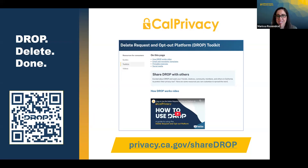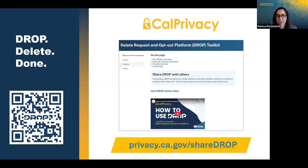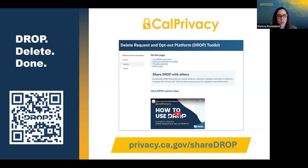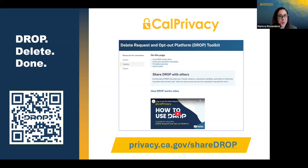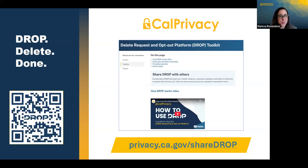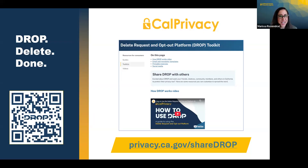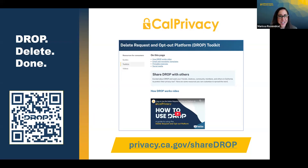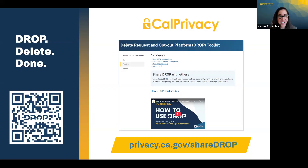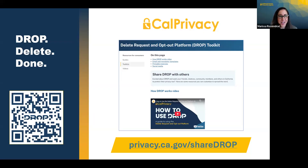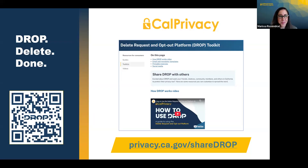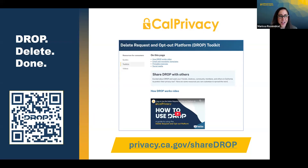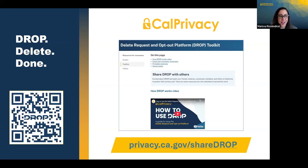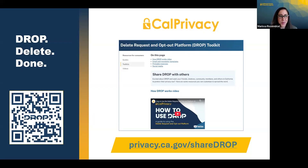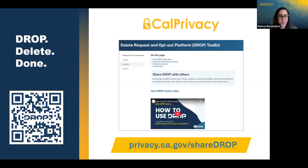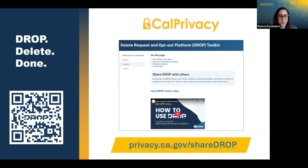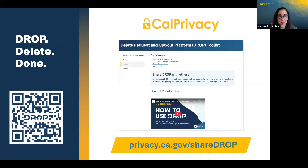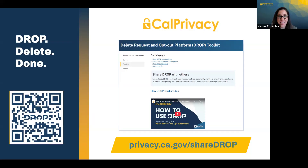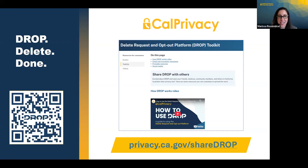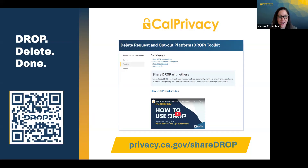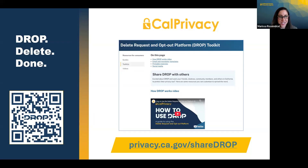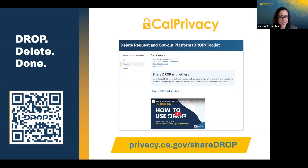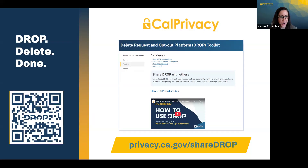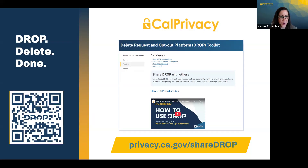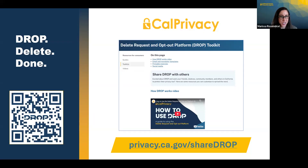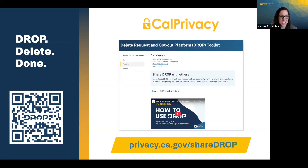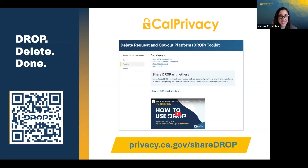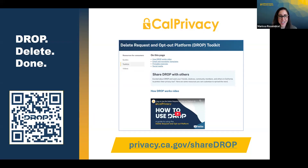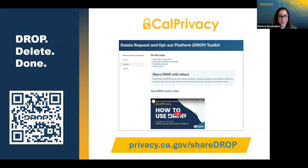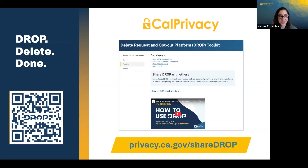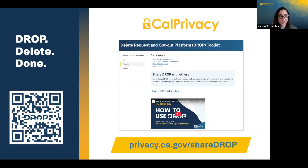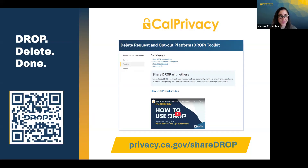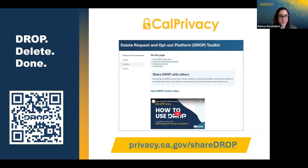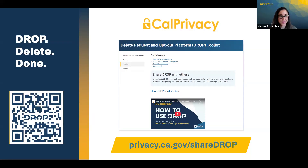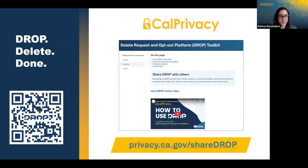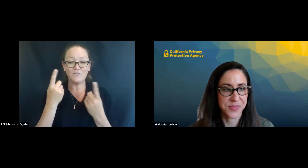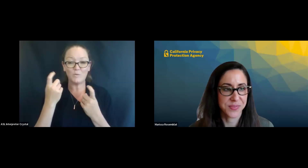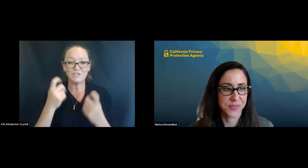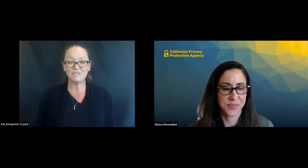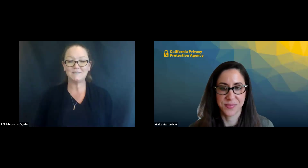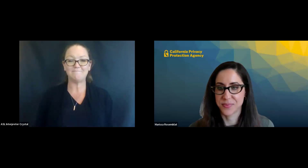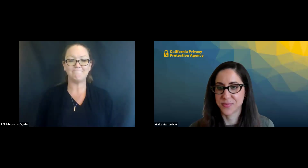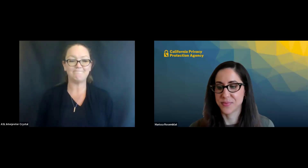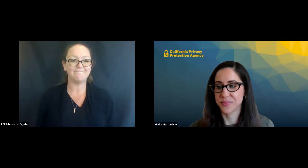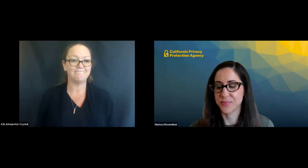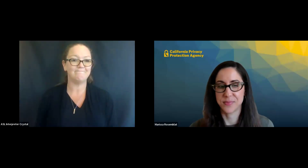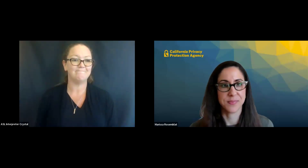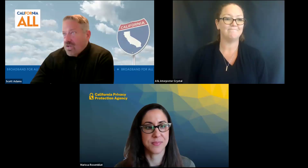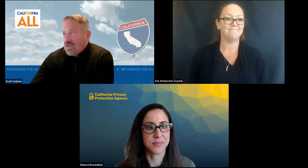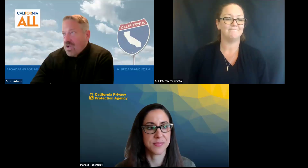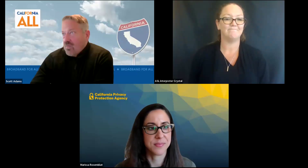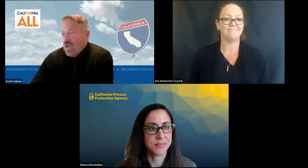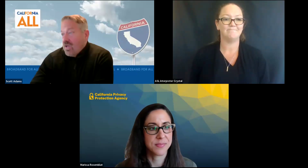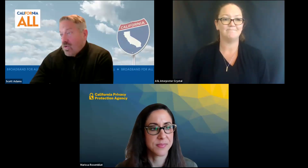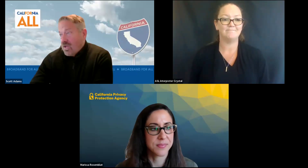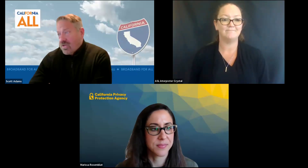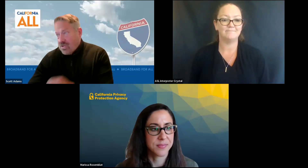that is all for me. I will pause there and see if there are questions. Thank you. Thank you,